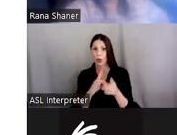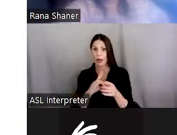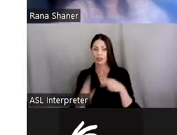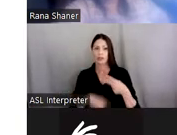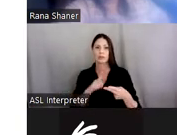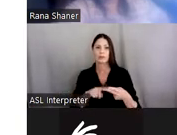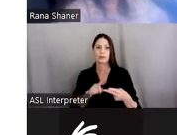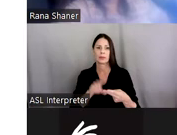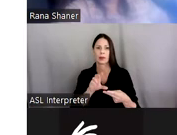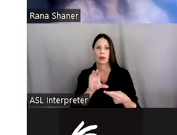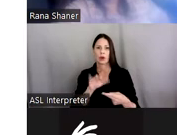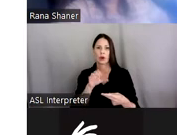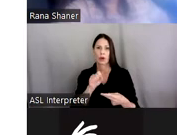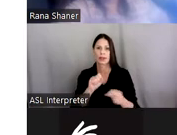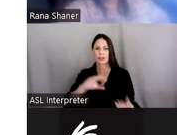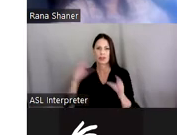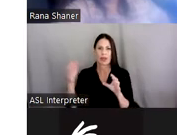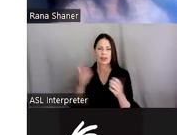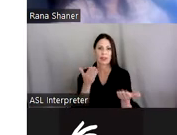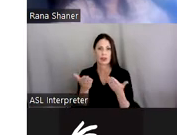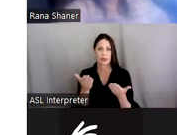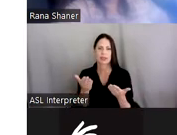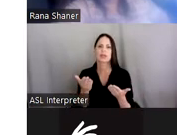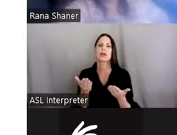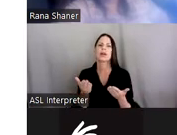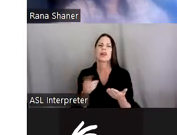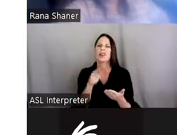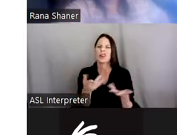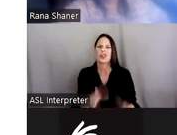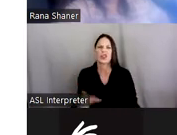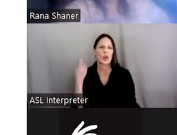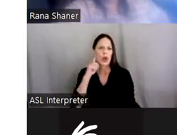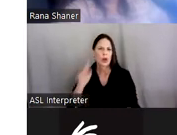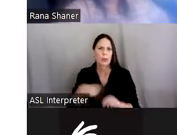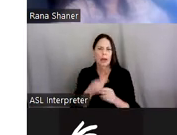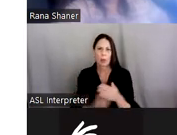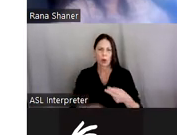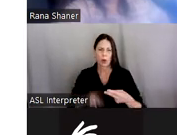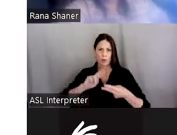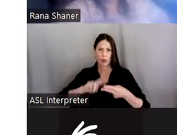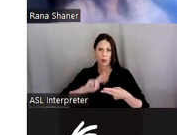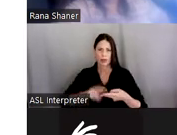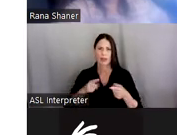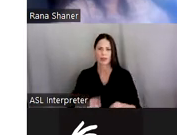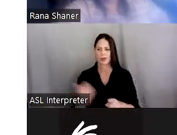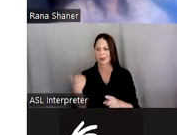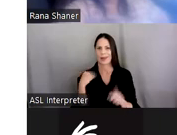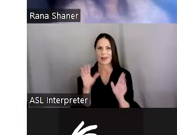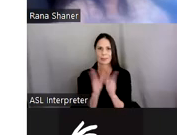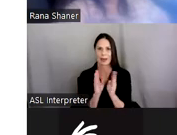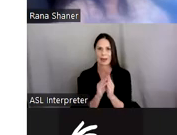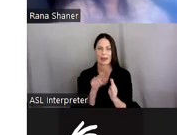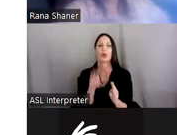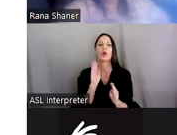heard about both of those things at our last meeting. And so you'll see them